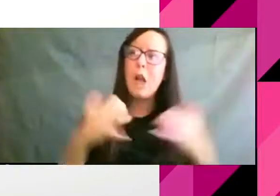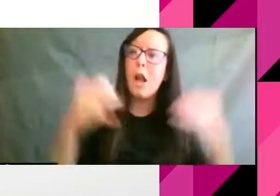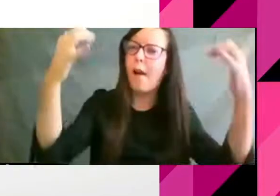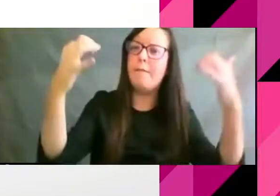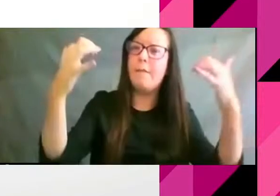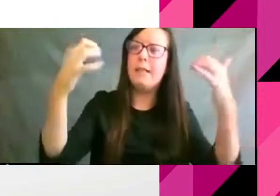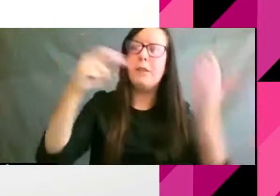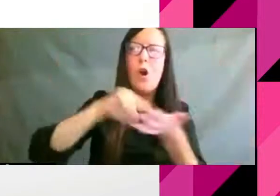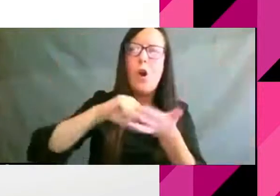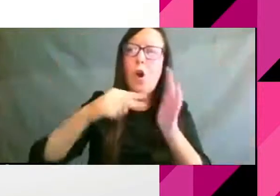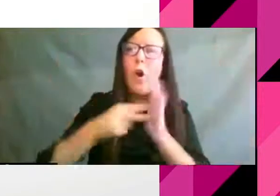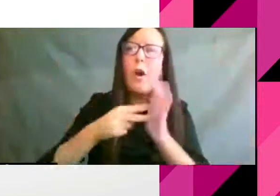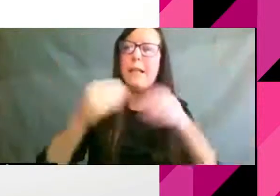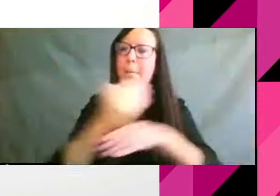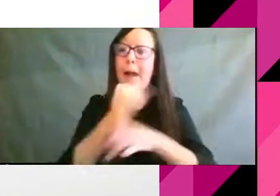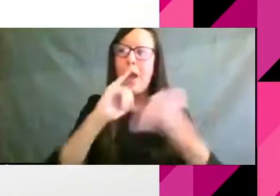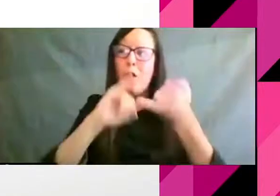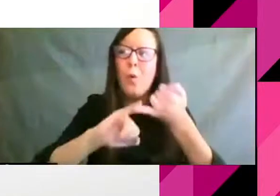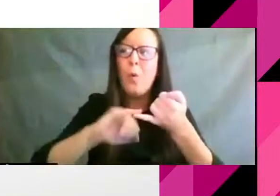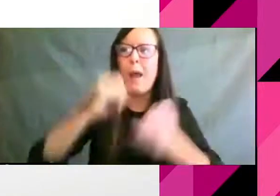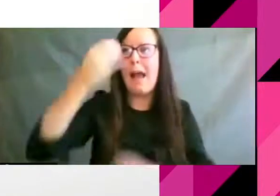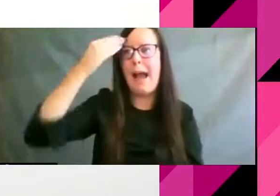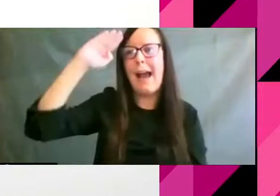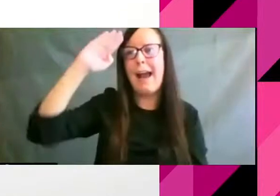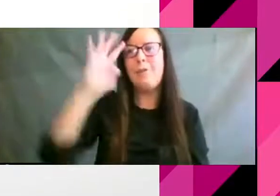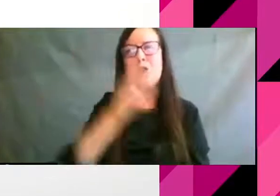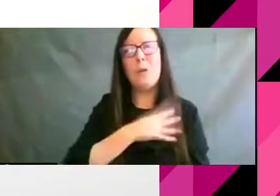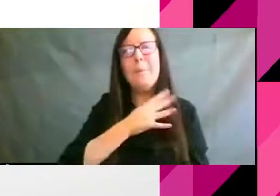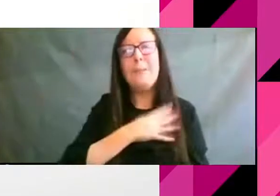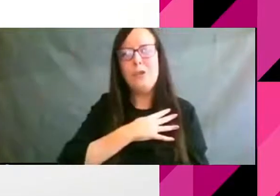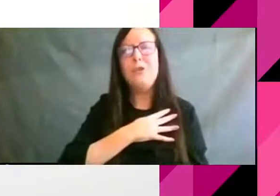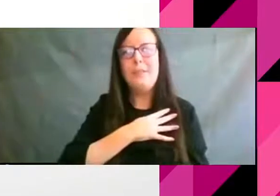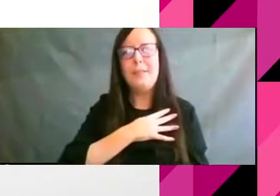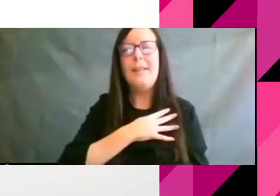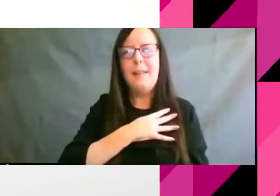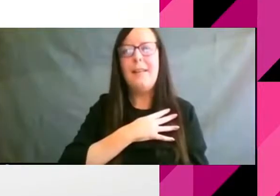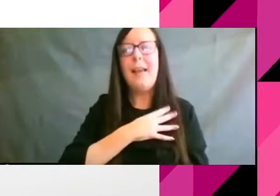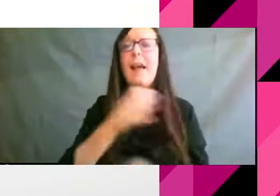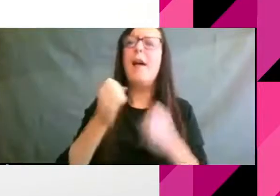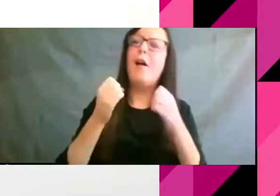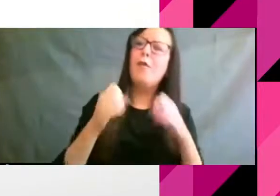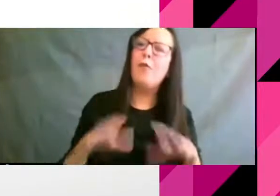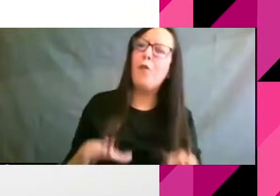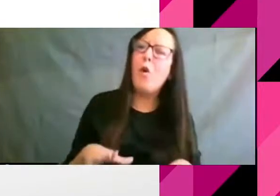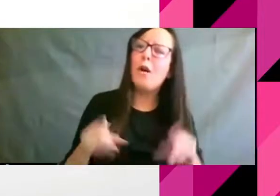organized by the Irish Commission. And of course, also to